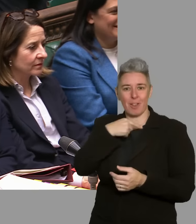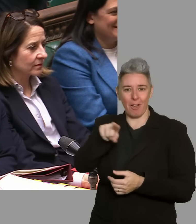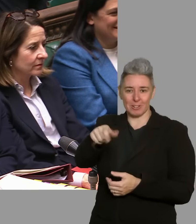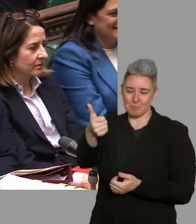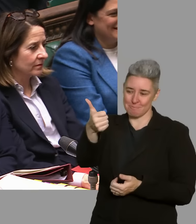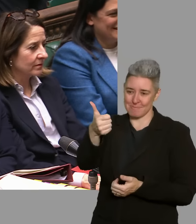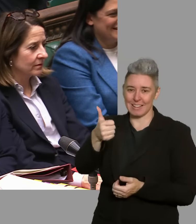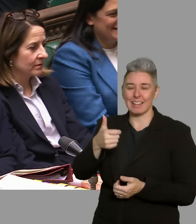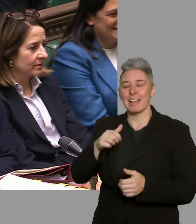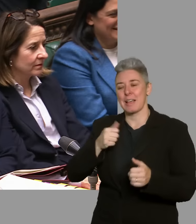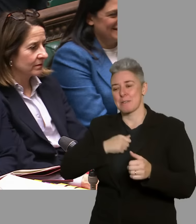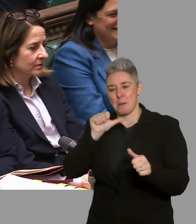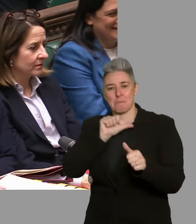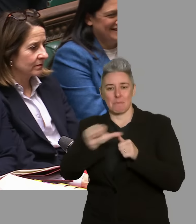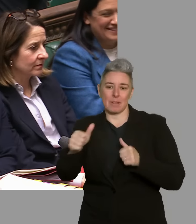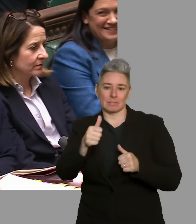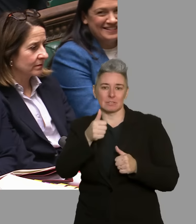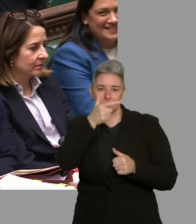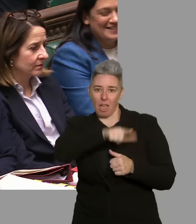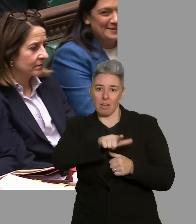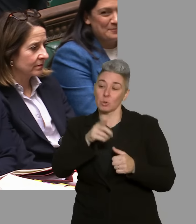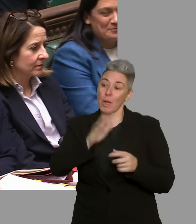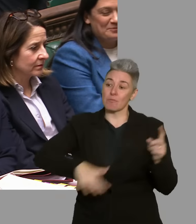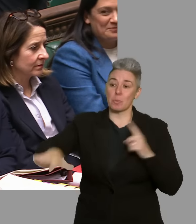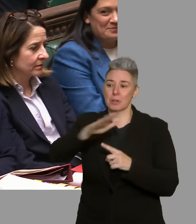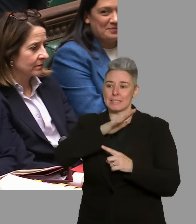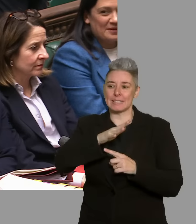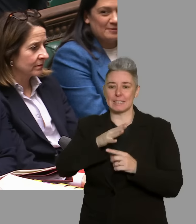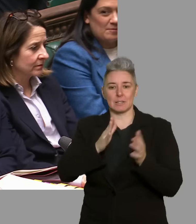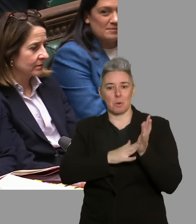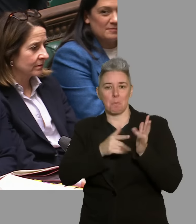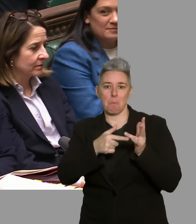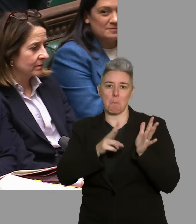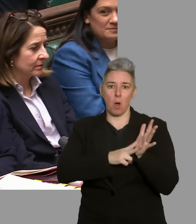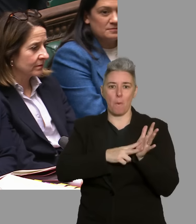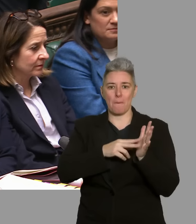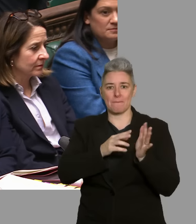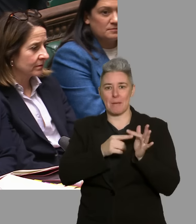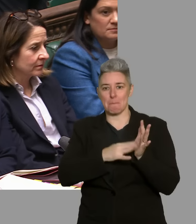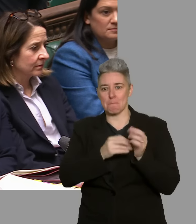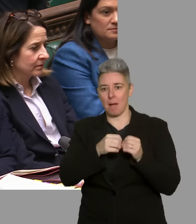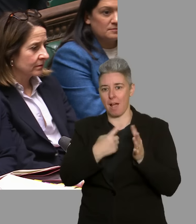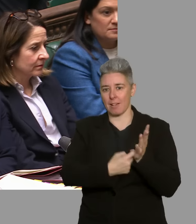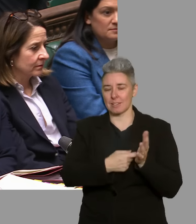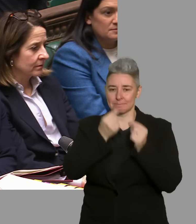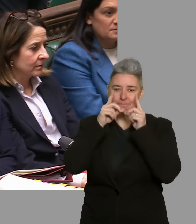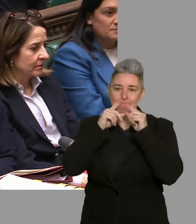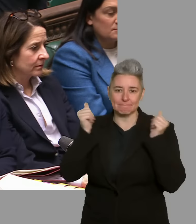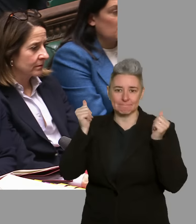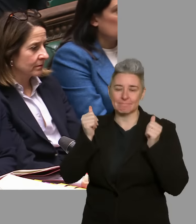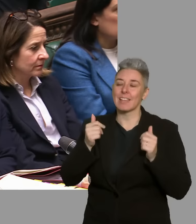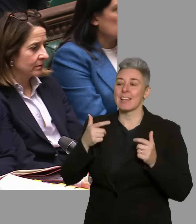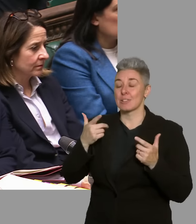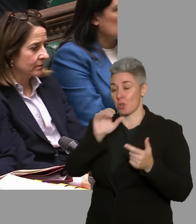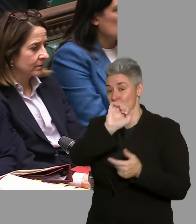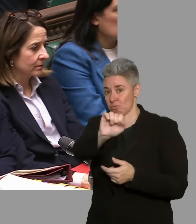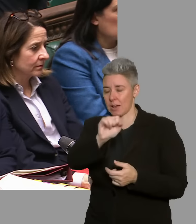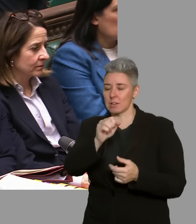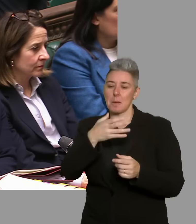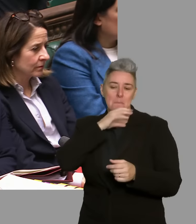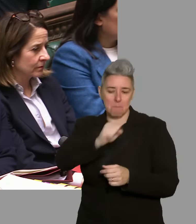this November? It is right, Mr. Speaker, to highlight that men are hit harder by a range of conditions, including